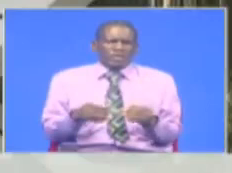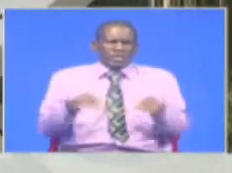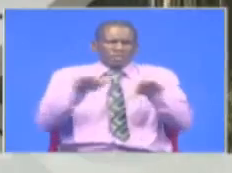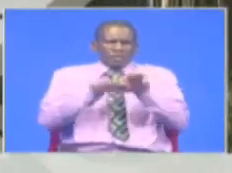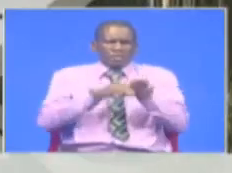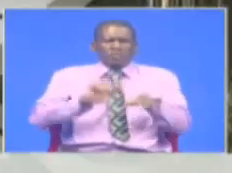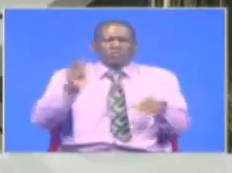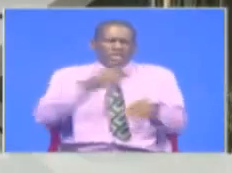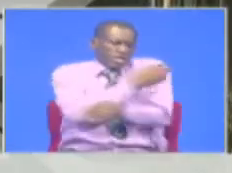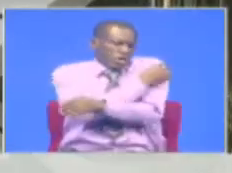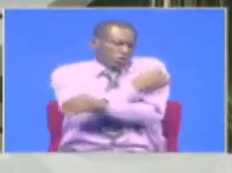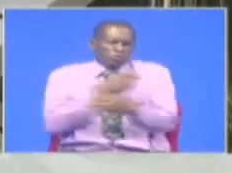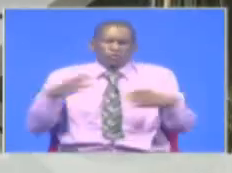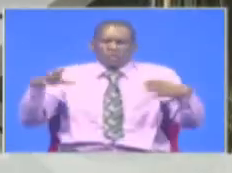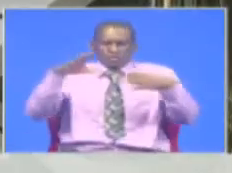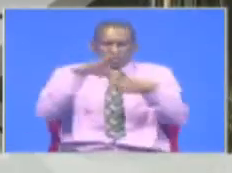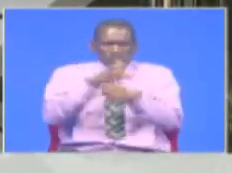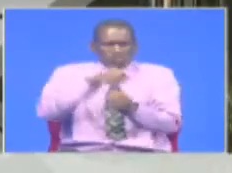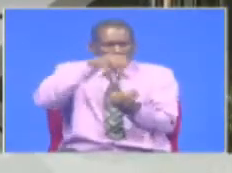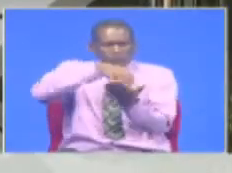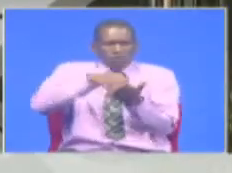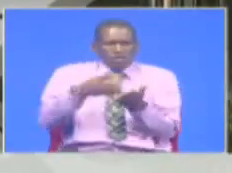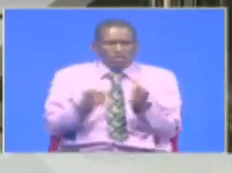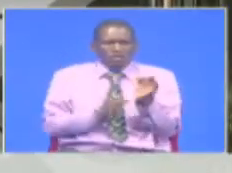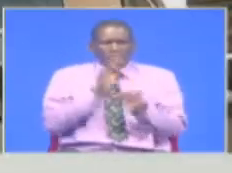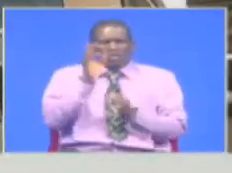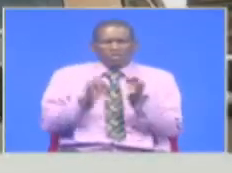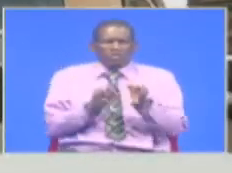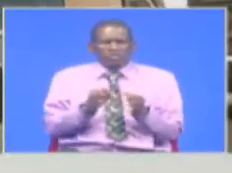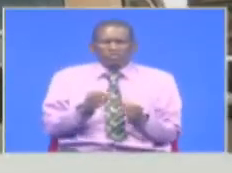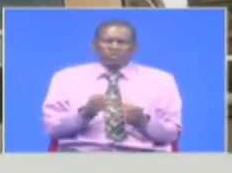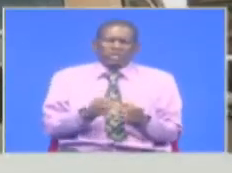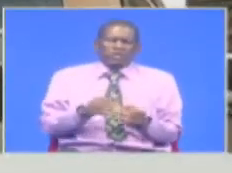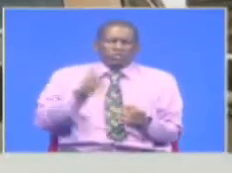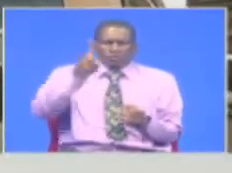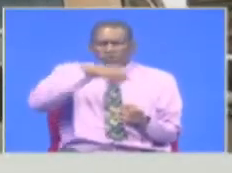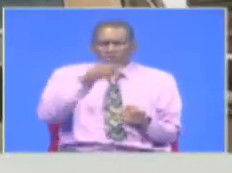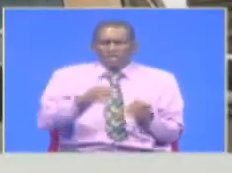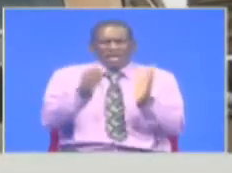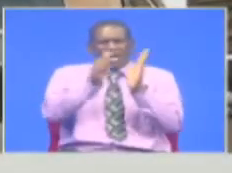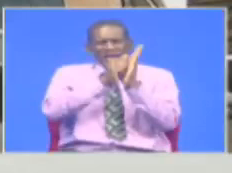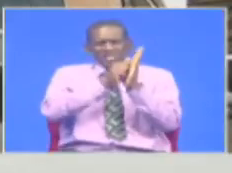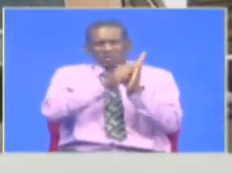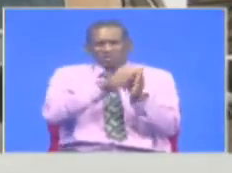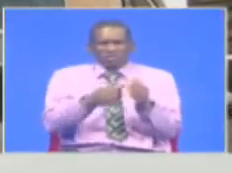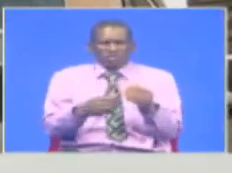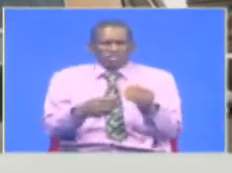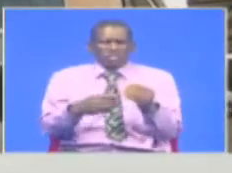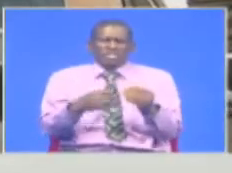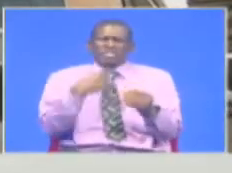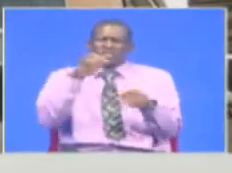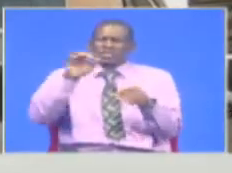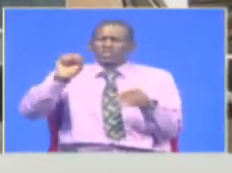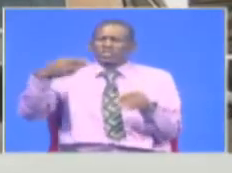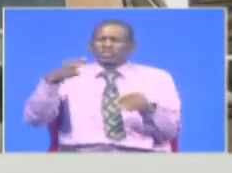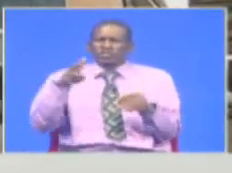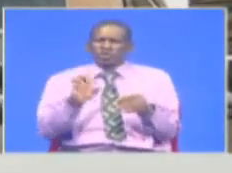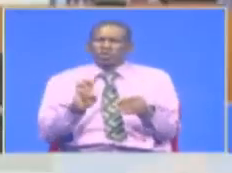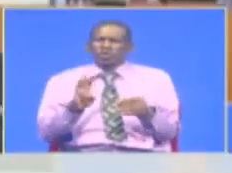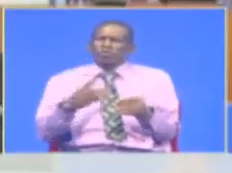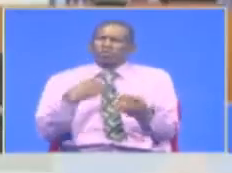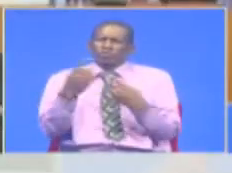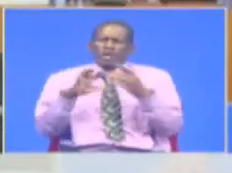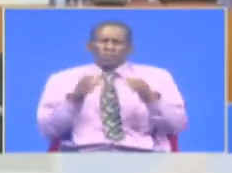Kenya Hospital Association if he was truly wrong. The article in question cited Shaw calling out what he called numerous flaws of